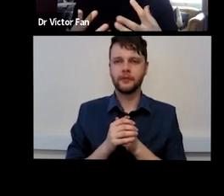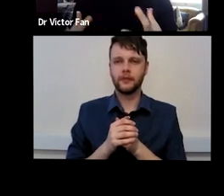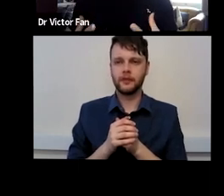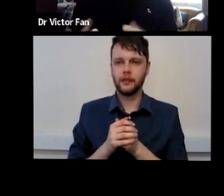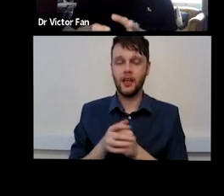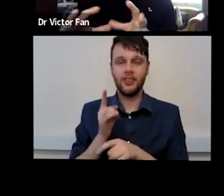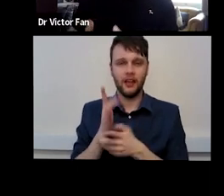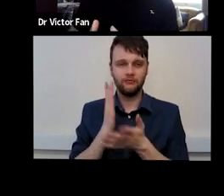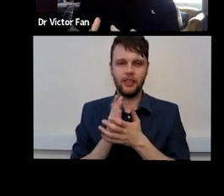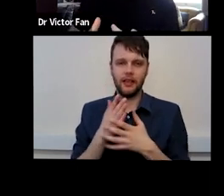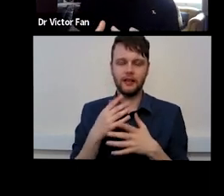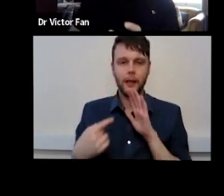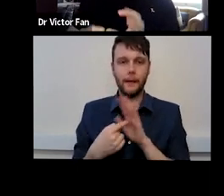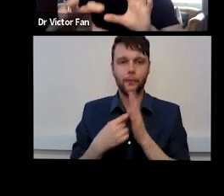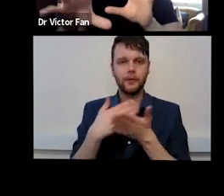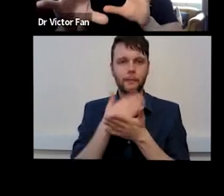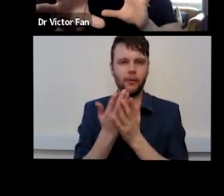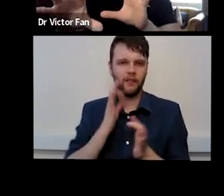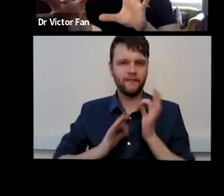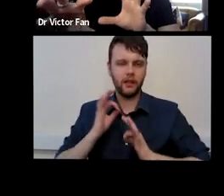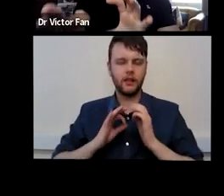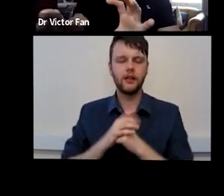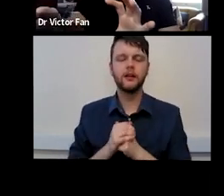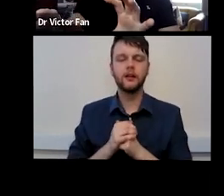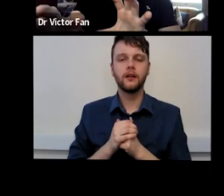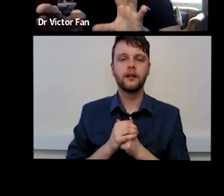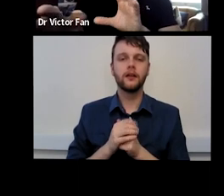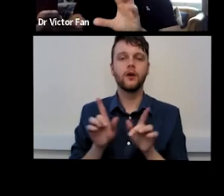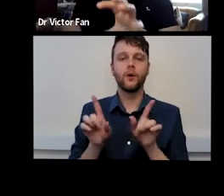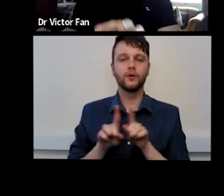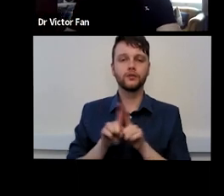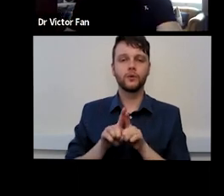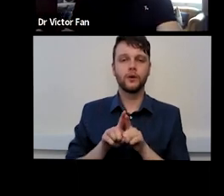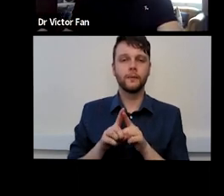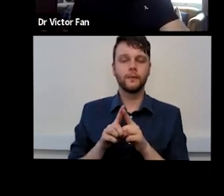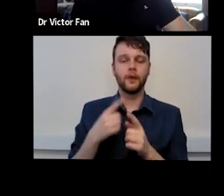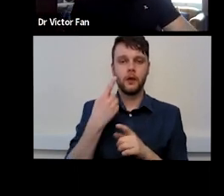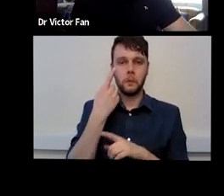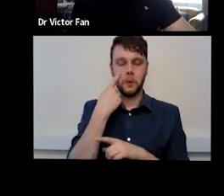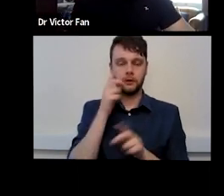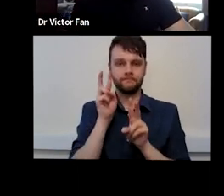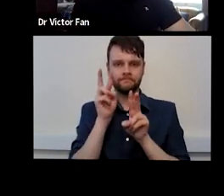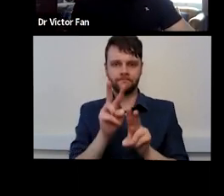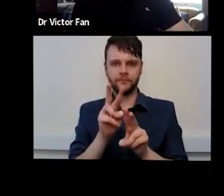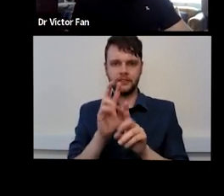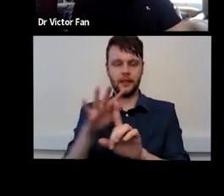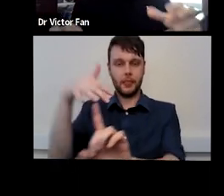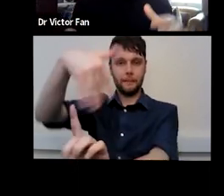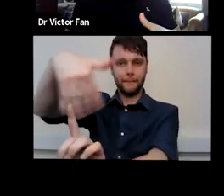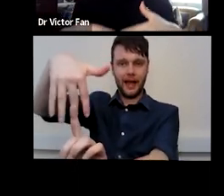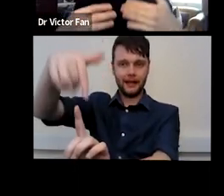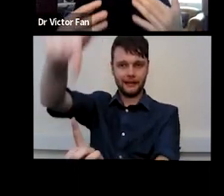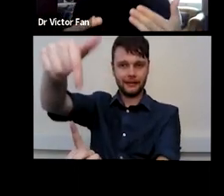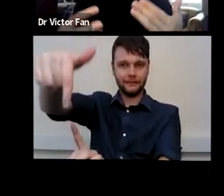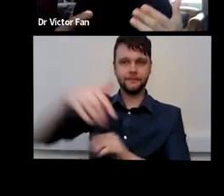This is a really important part of the drama. But then at the same time, our eyes are also drawn to the background,